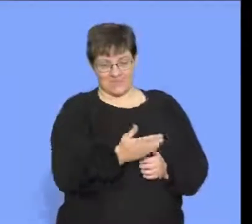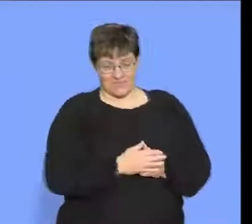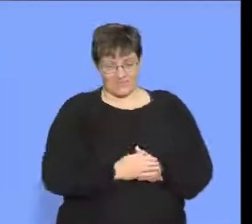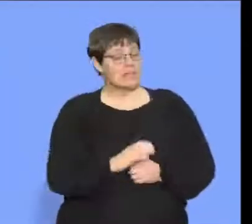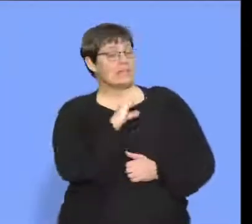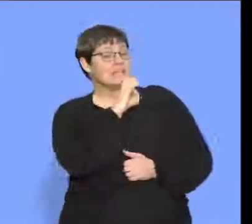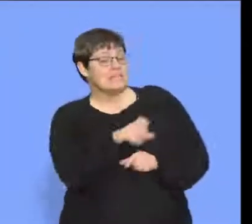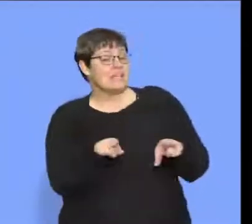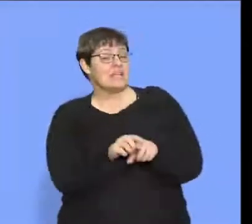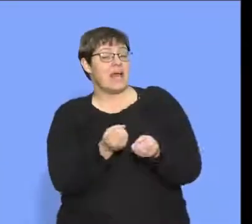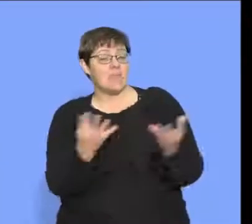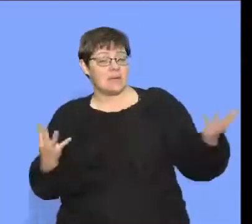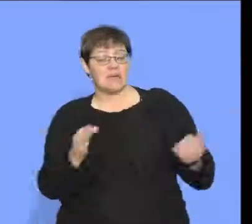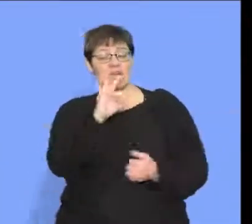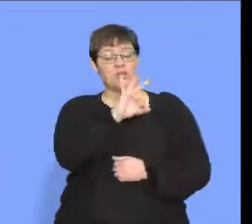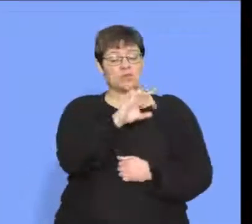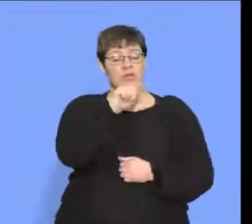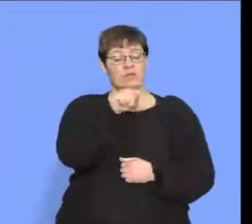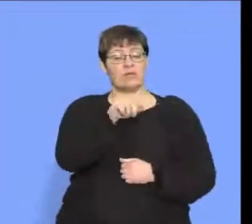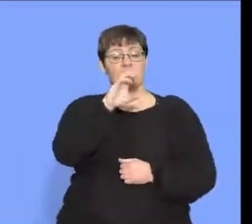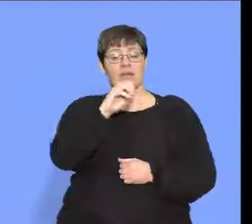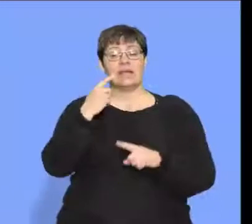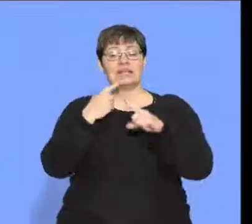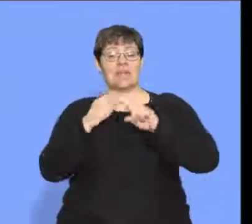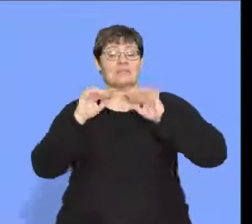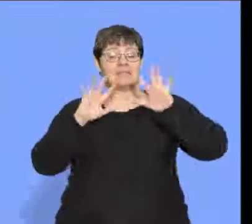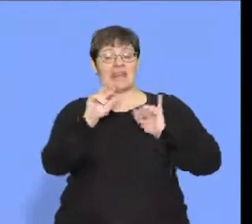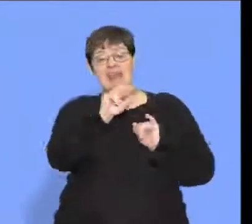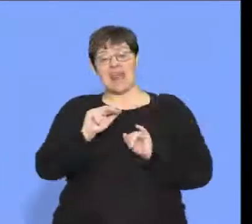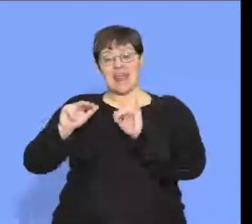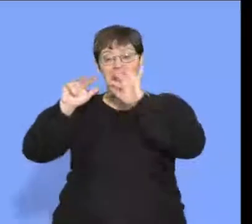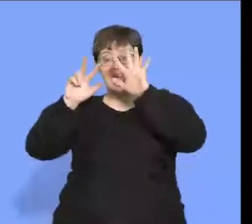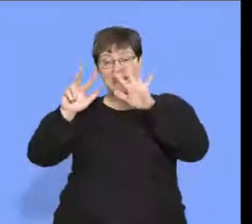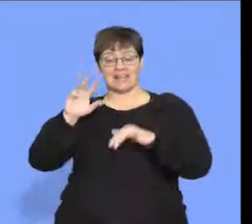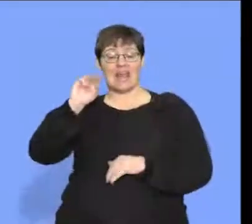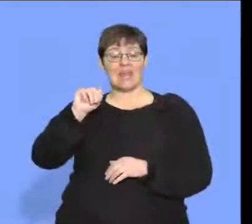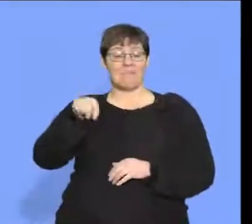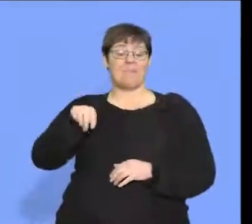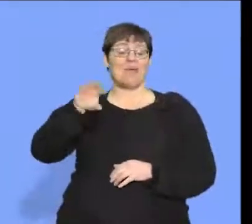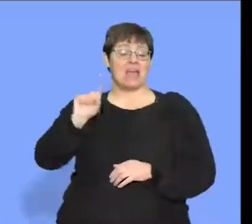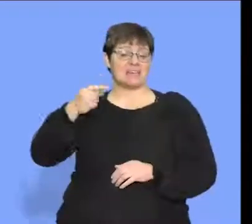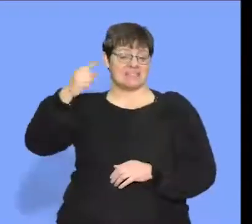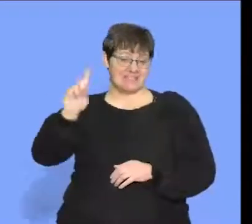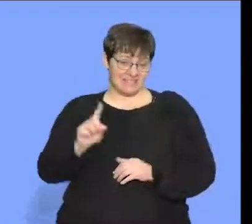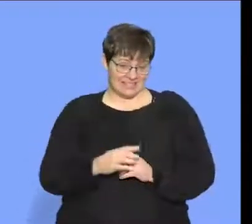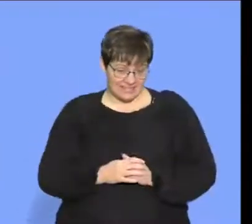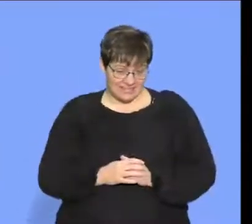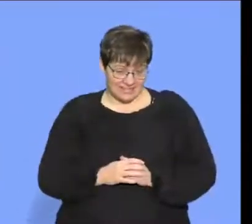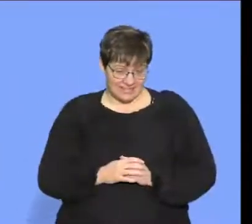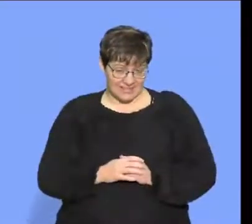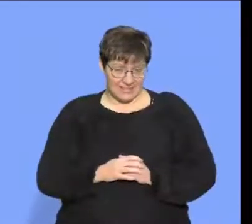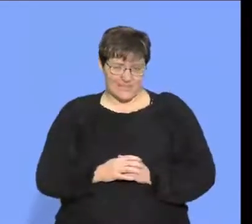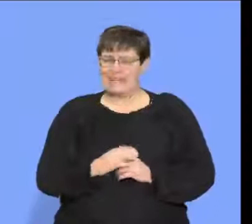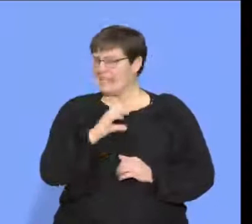c. c is equal to 3 times 10 to the power of 8 meters per